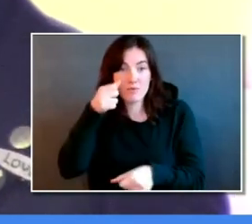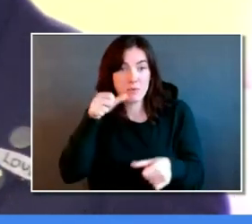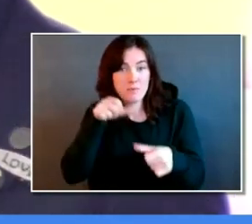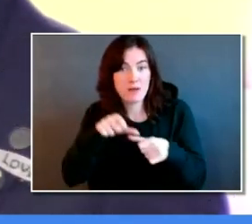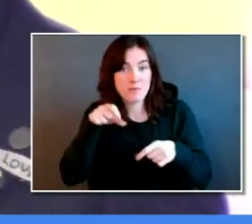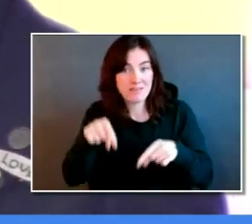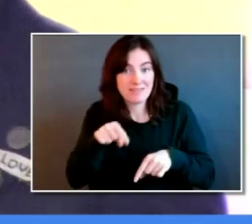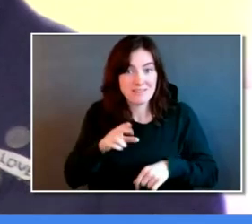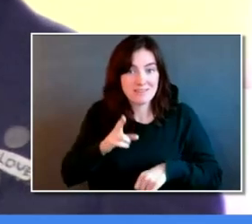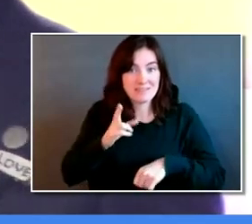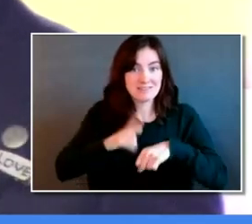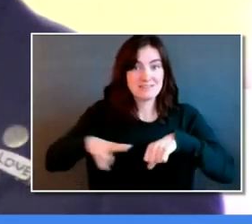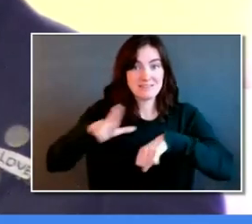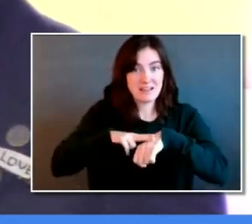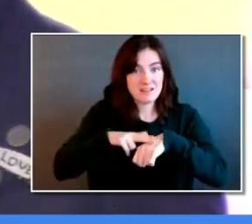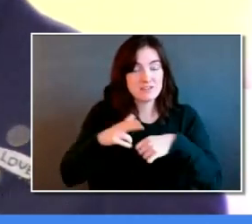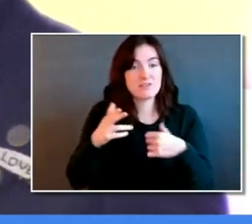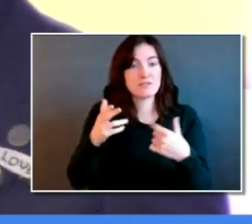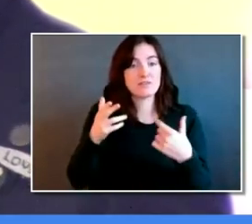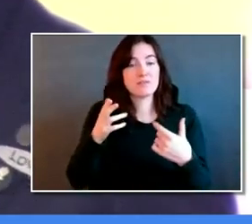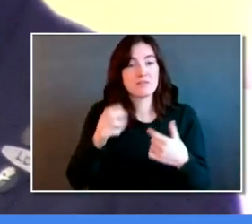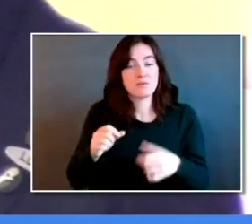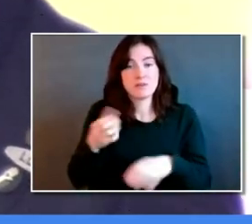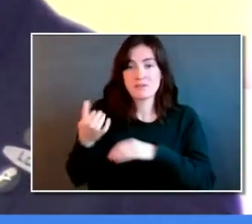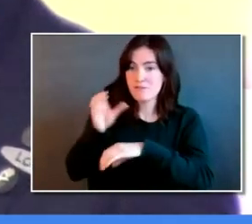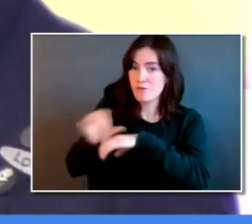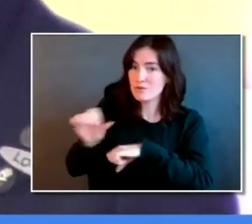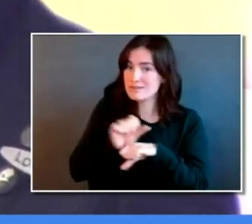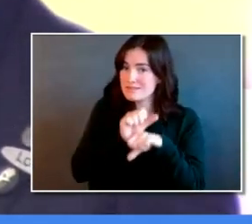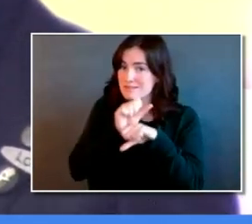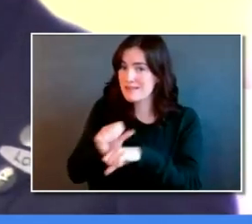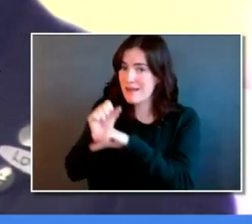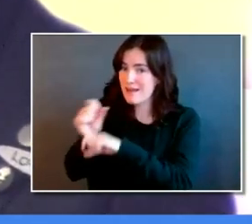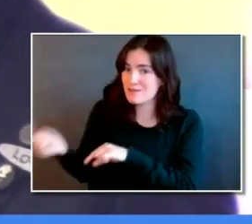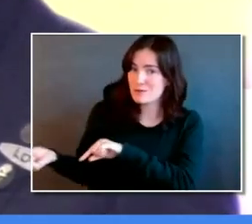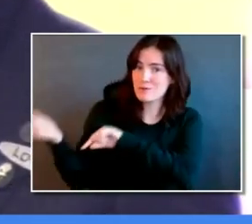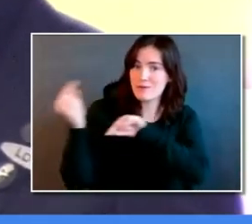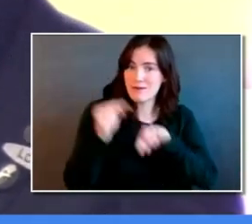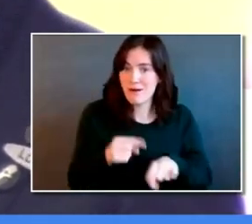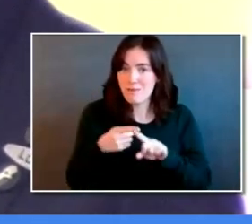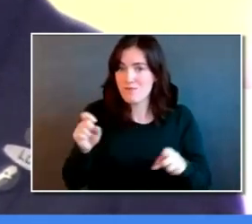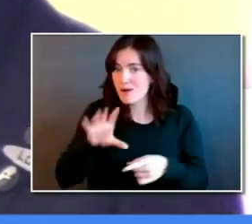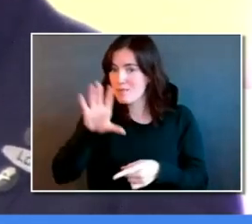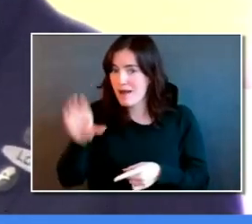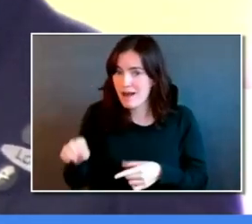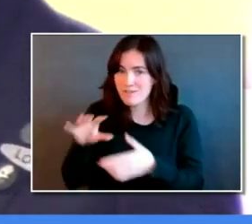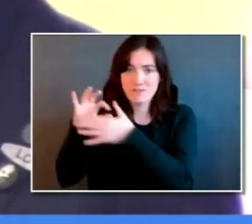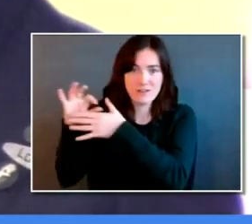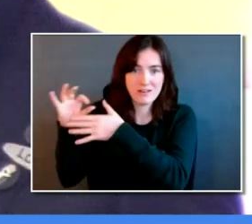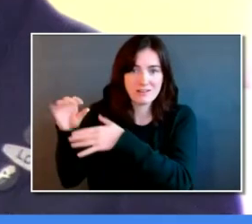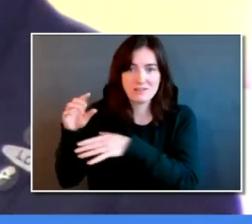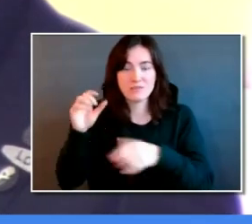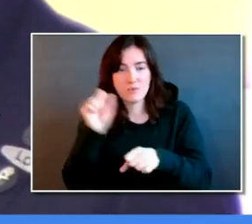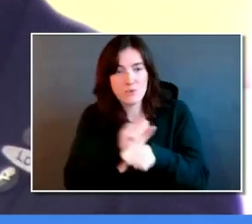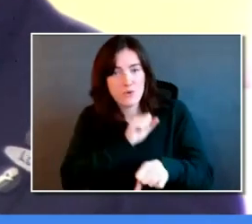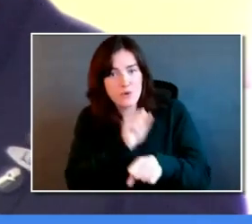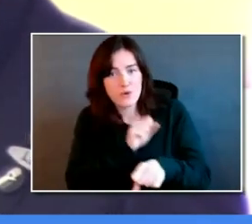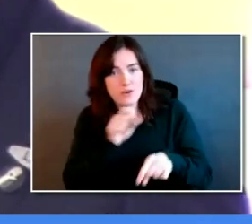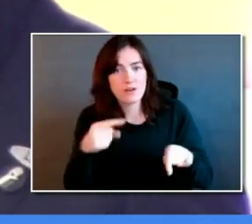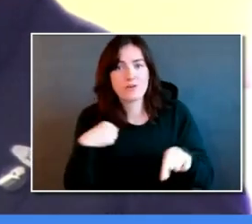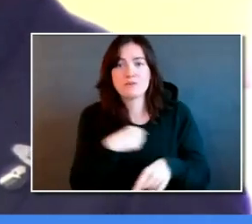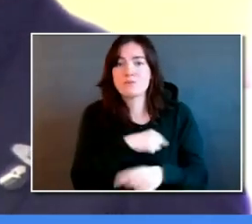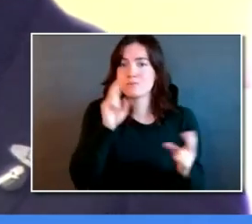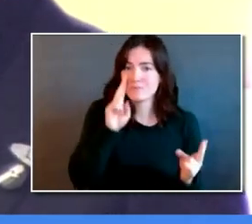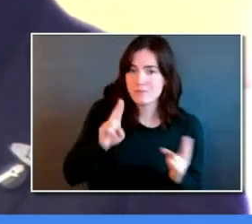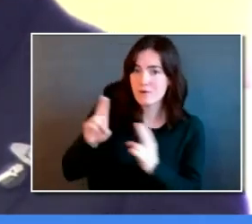who were forcibly brought to the U.S. from African continents, and recognize their contributions and their survivors.